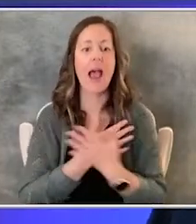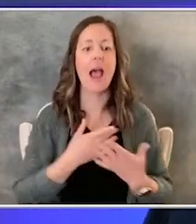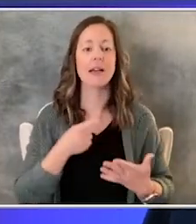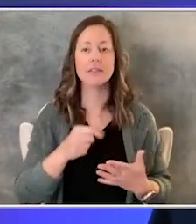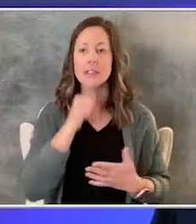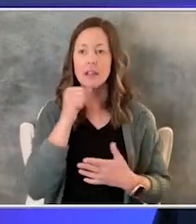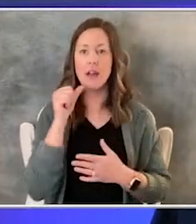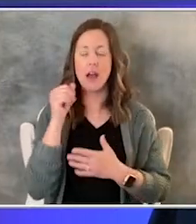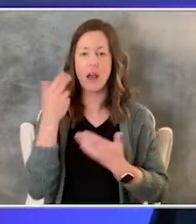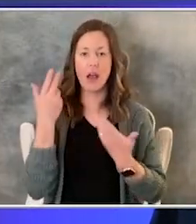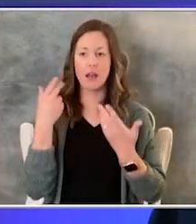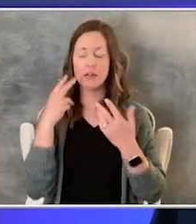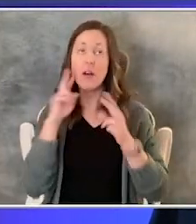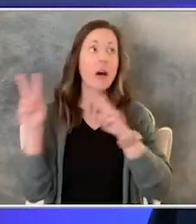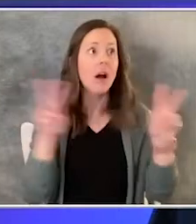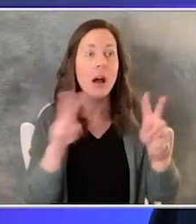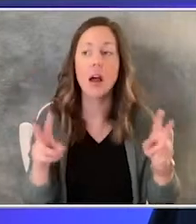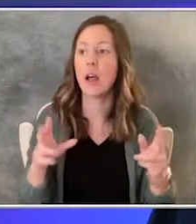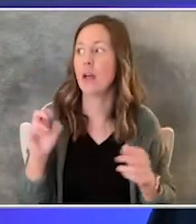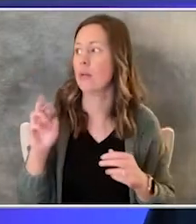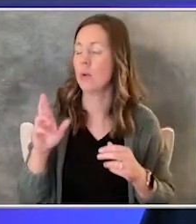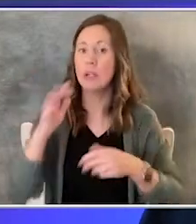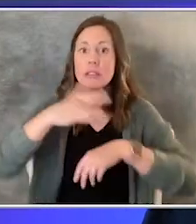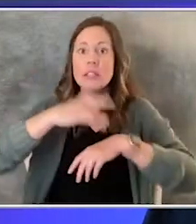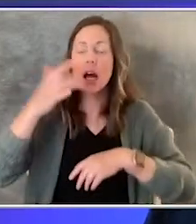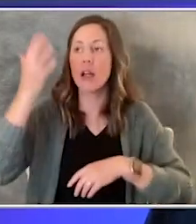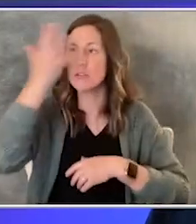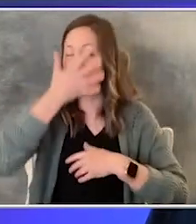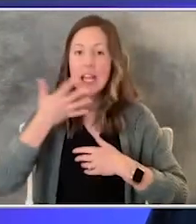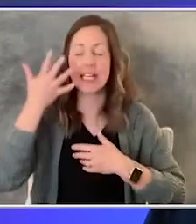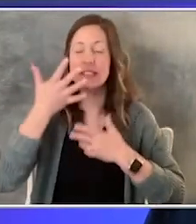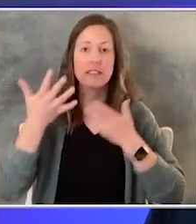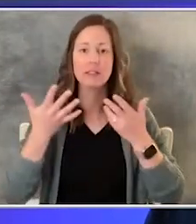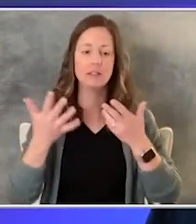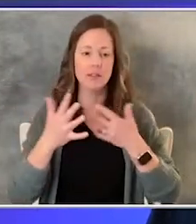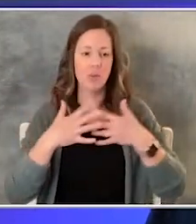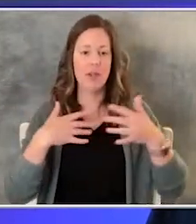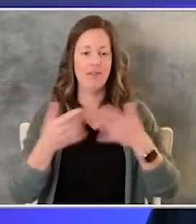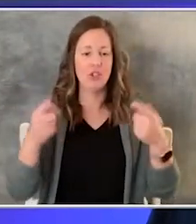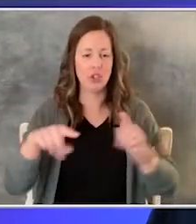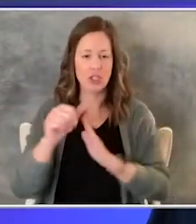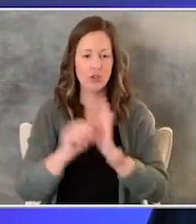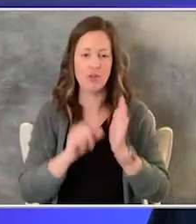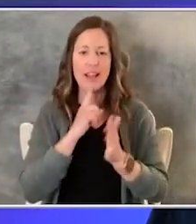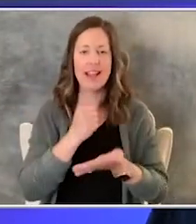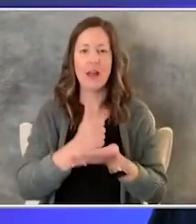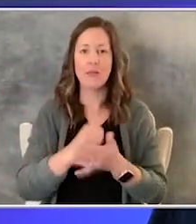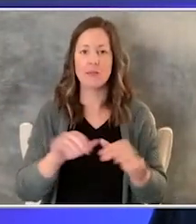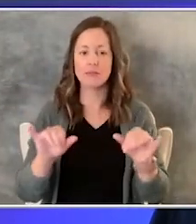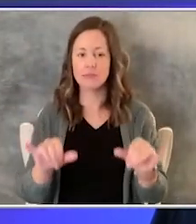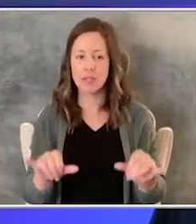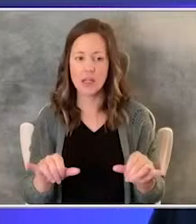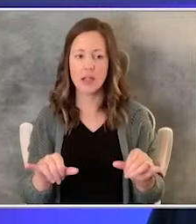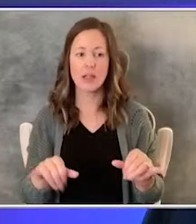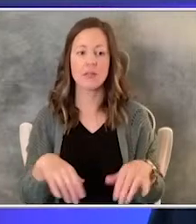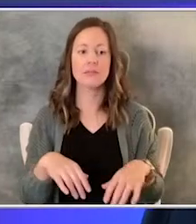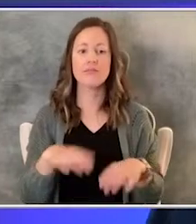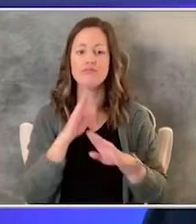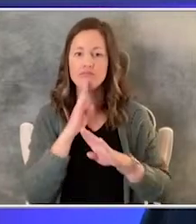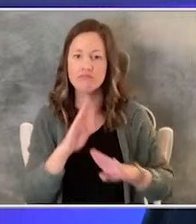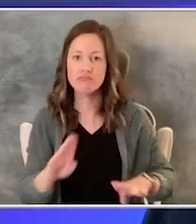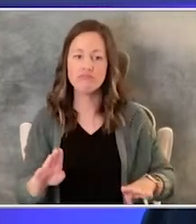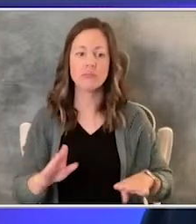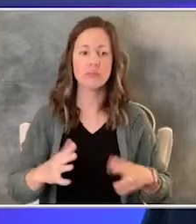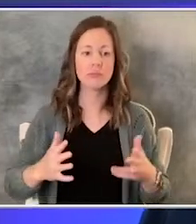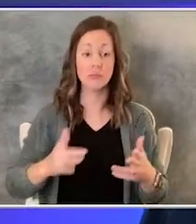artery. How does someone function with a total blockage? So you know, it's amazing.